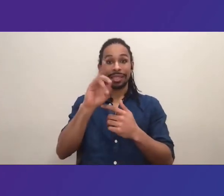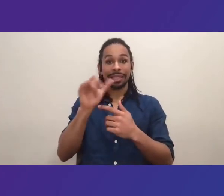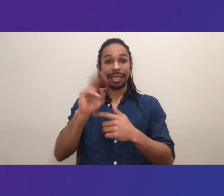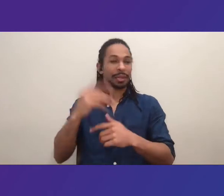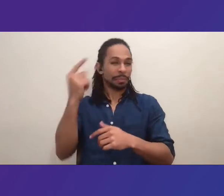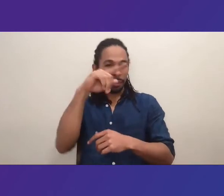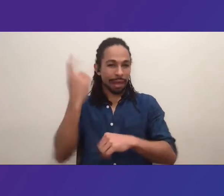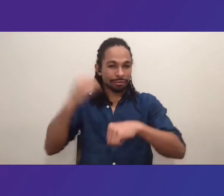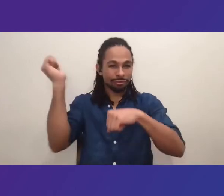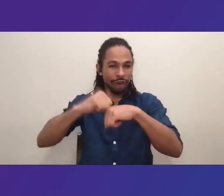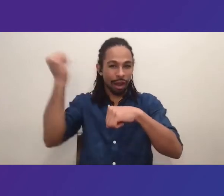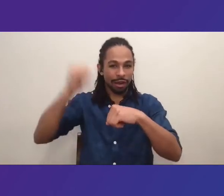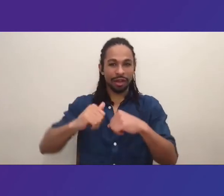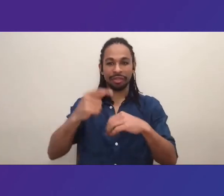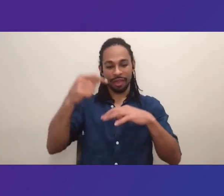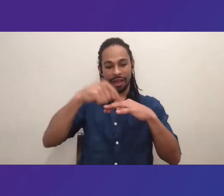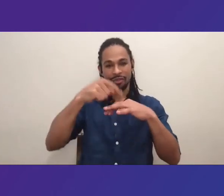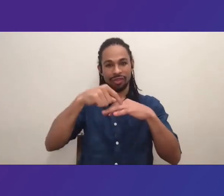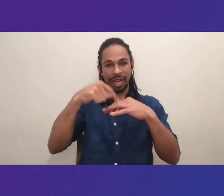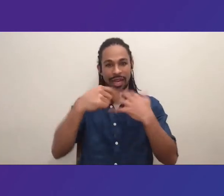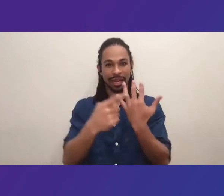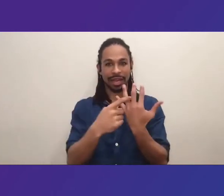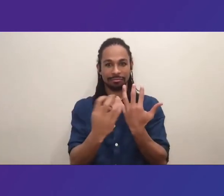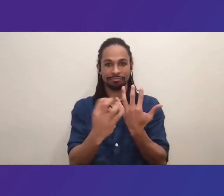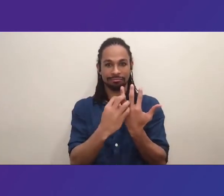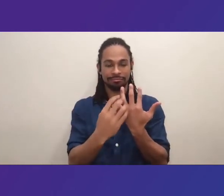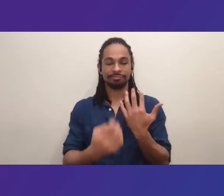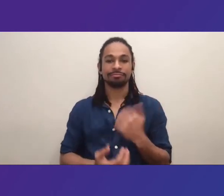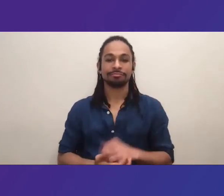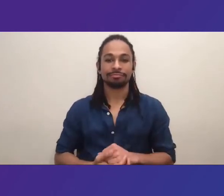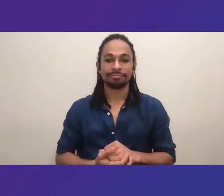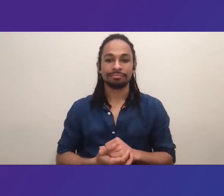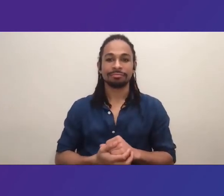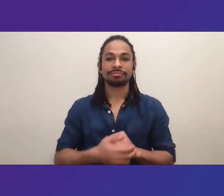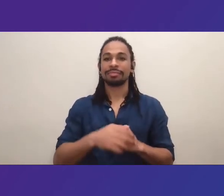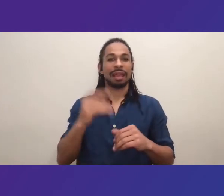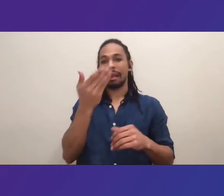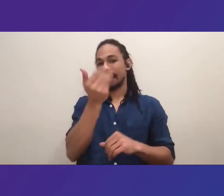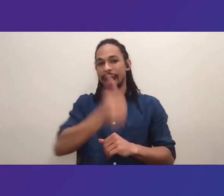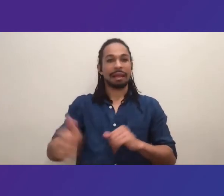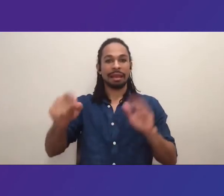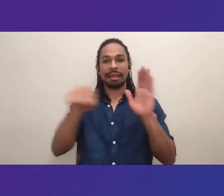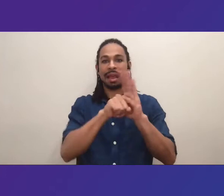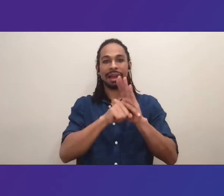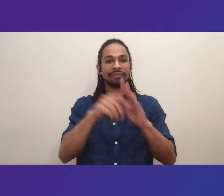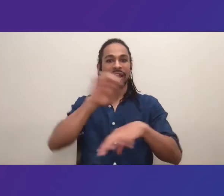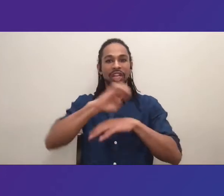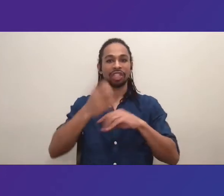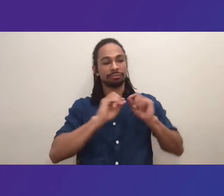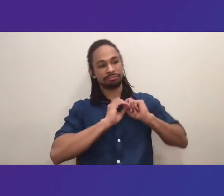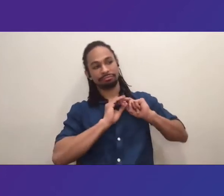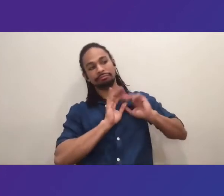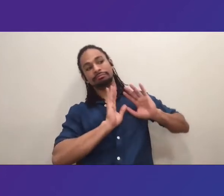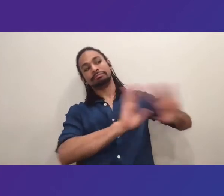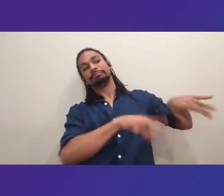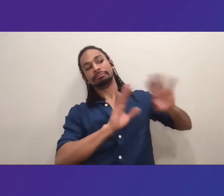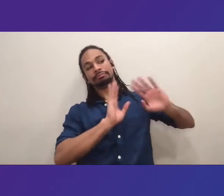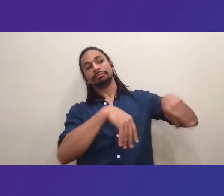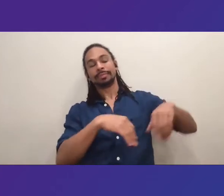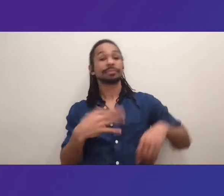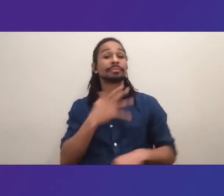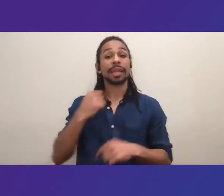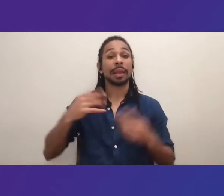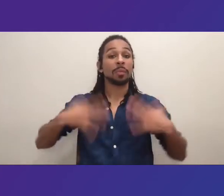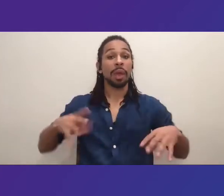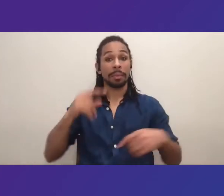ring on my left hand, expelling negative energy. And I'm otherwise wearing black, which